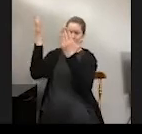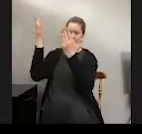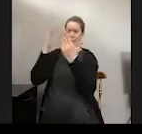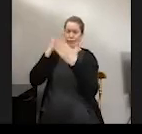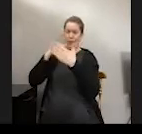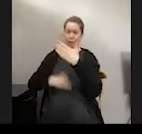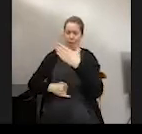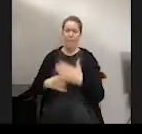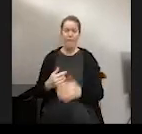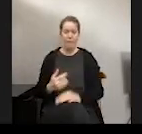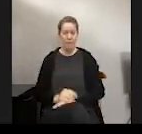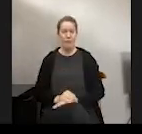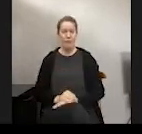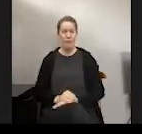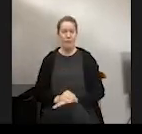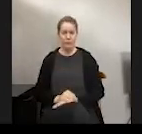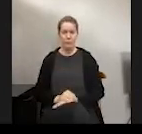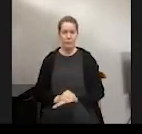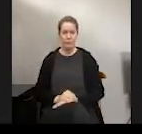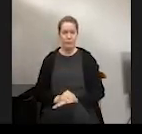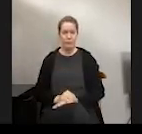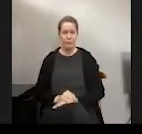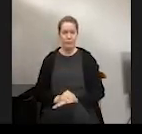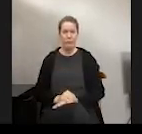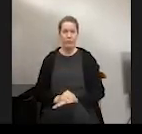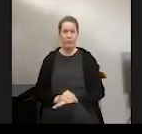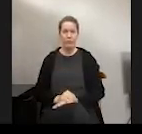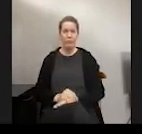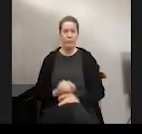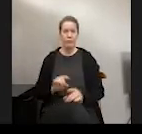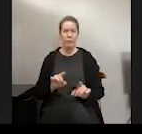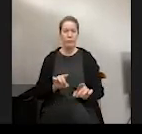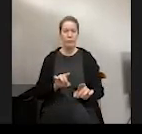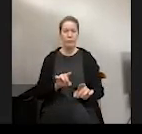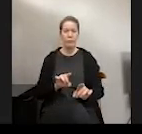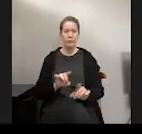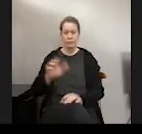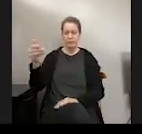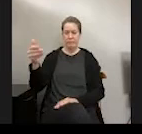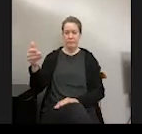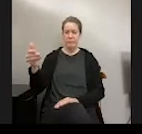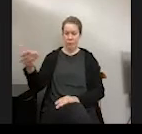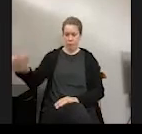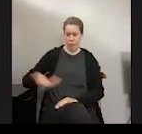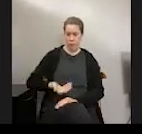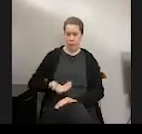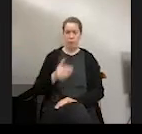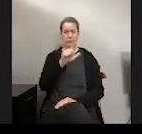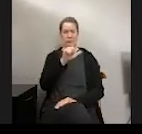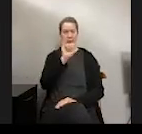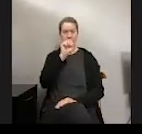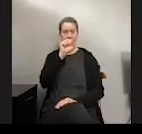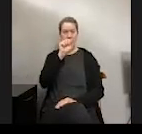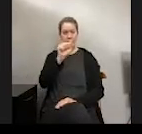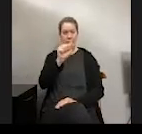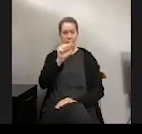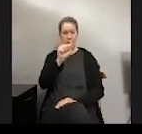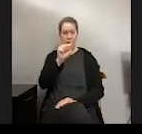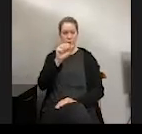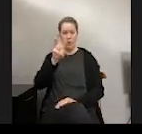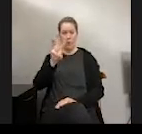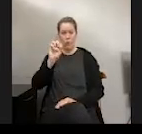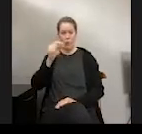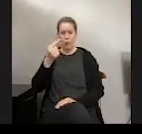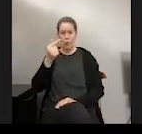David. We are also joined by our three panelists today, Lisa Wegner. Lisa is a mad and disabled public artist and